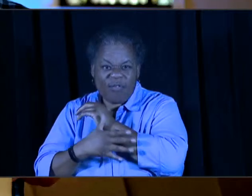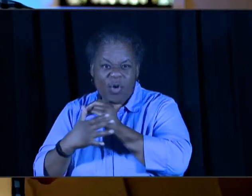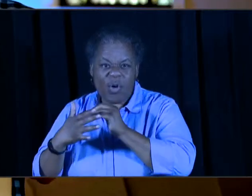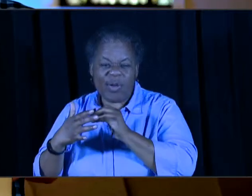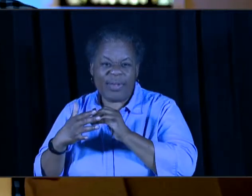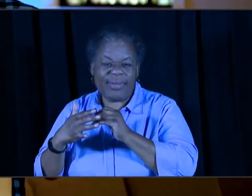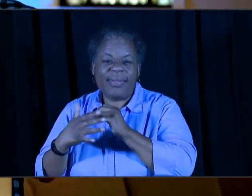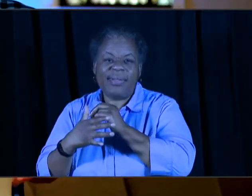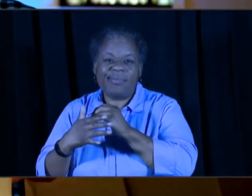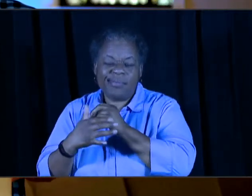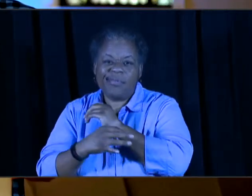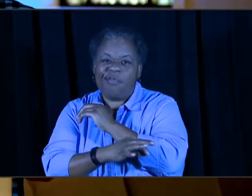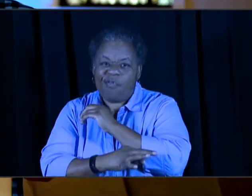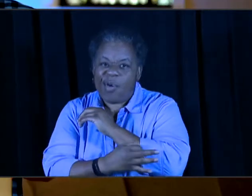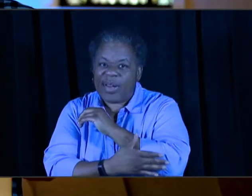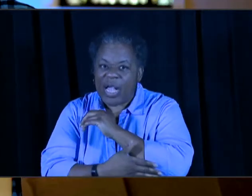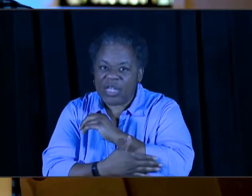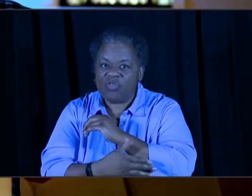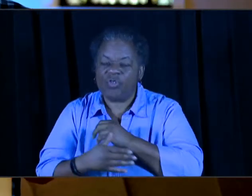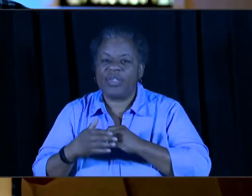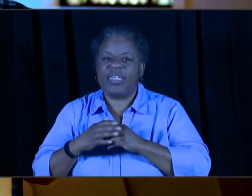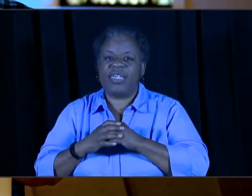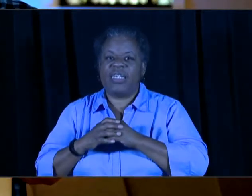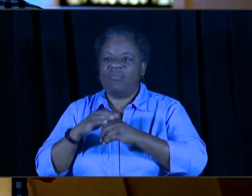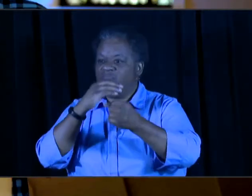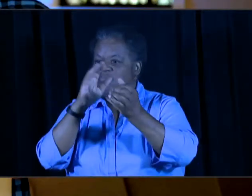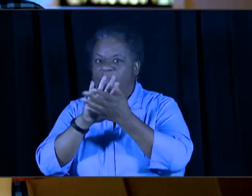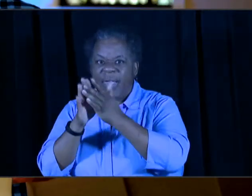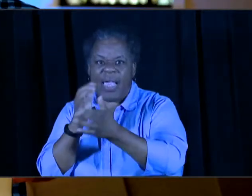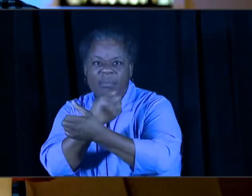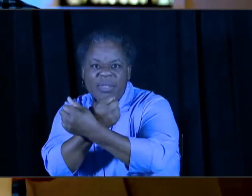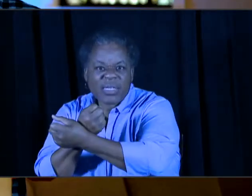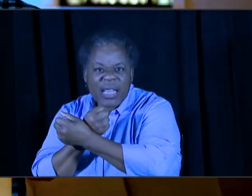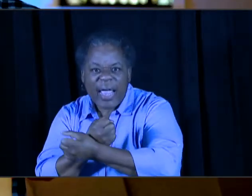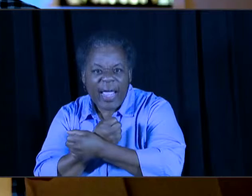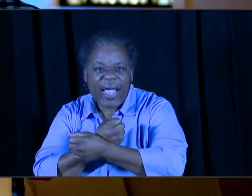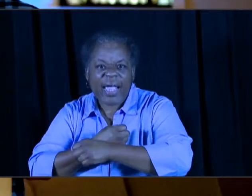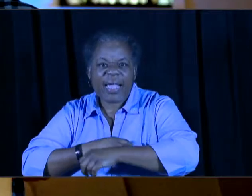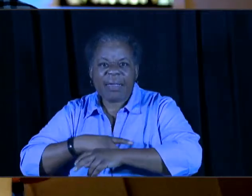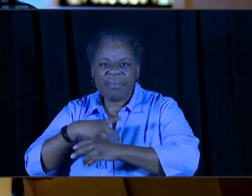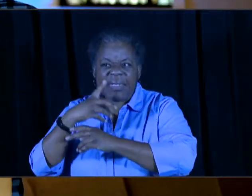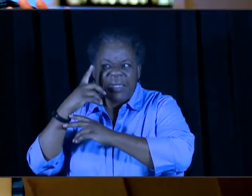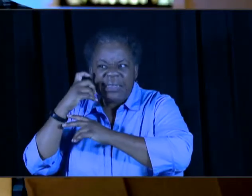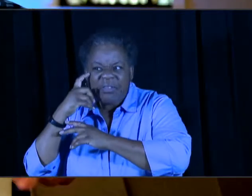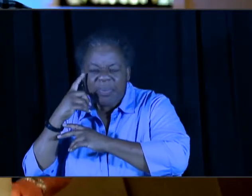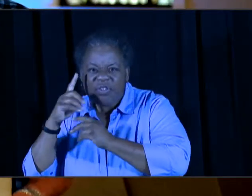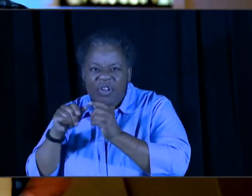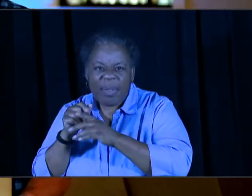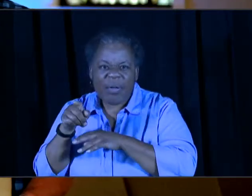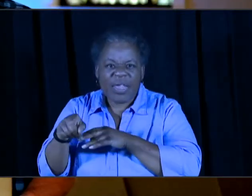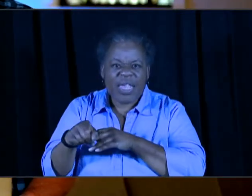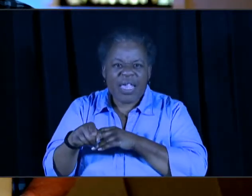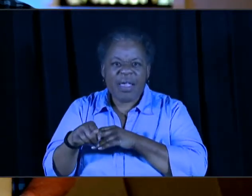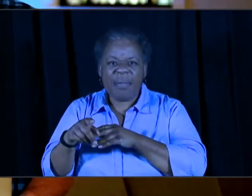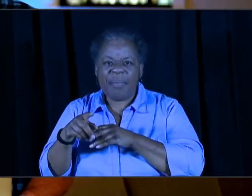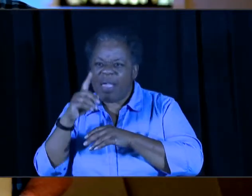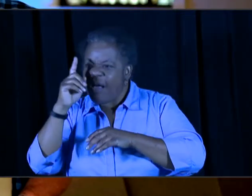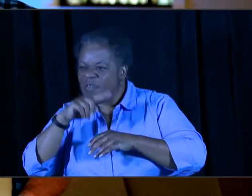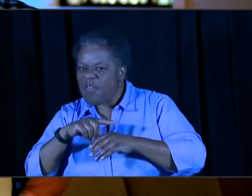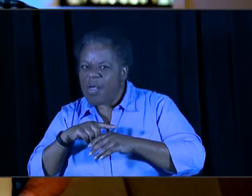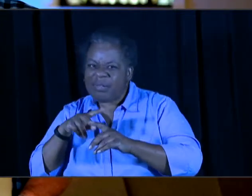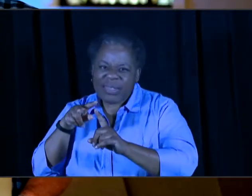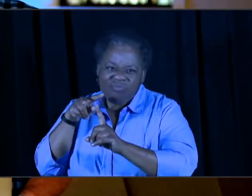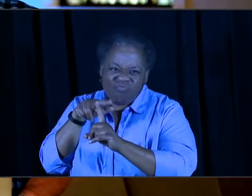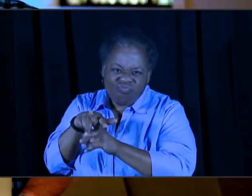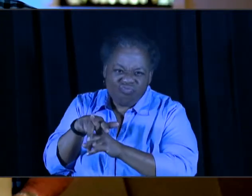by fellow human beings, mistreated, living under suspicion, falsely accused, unjustly